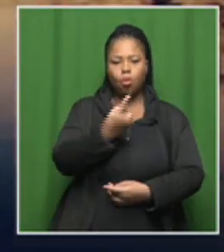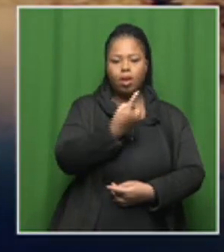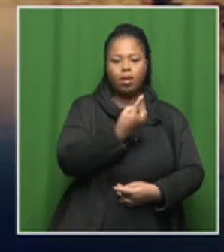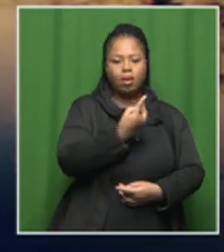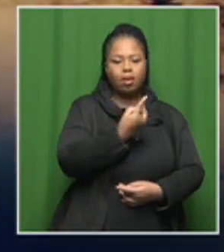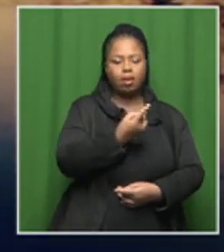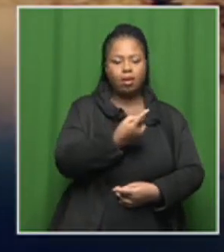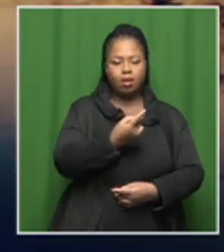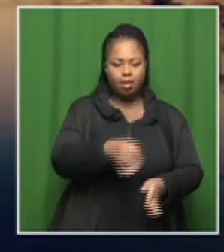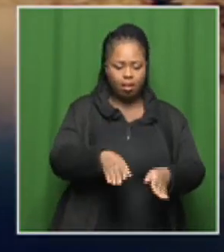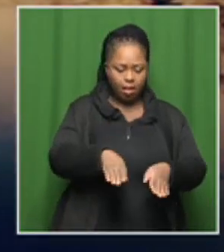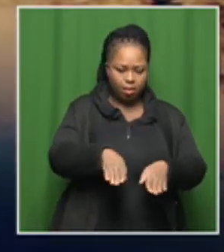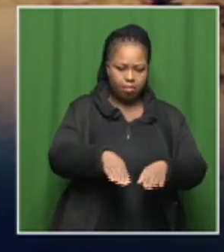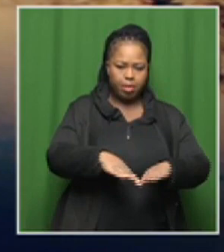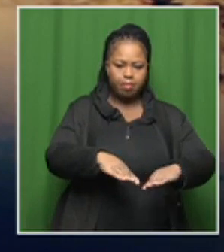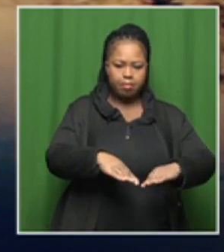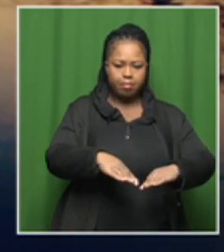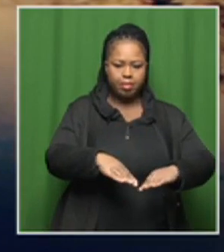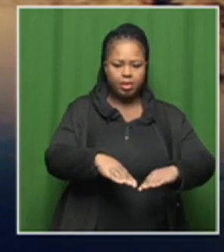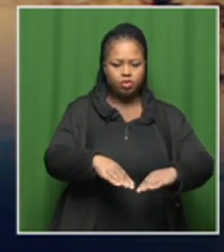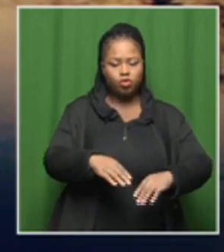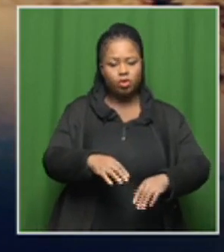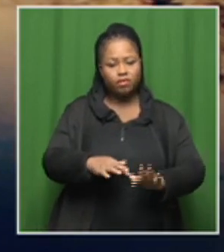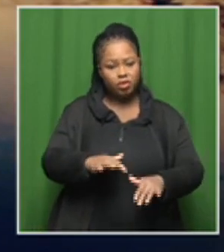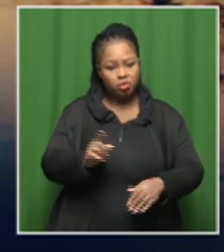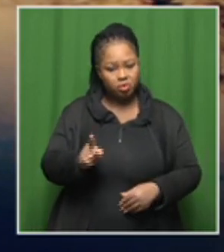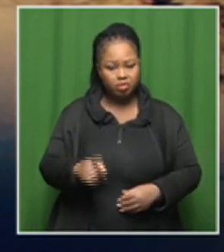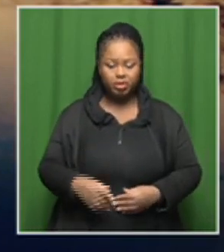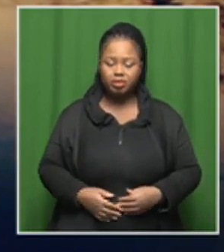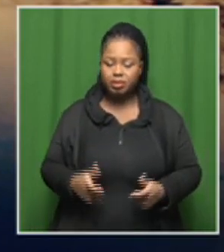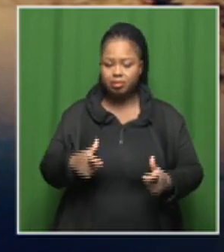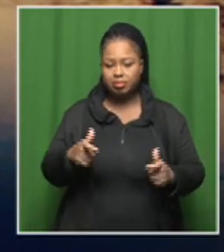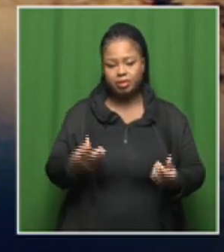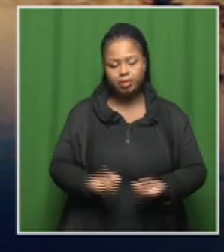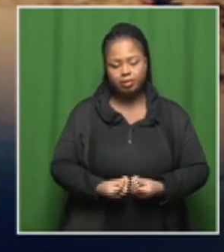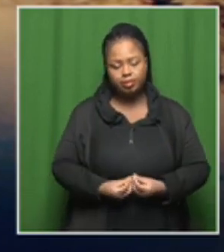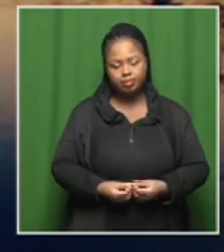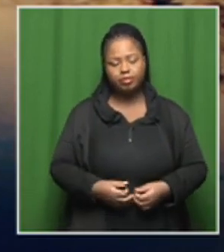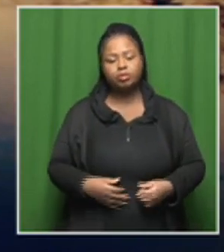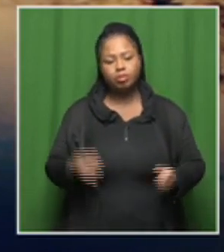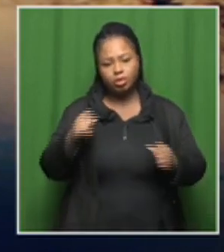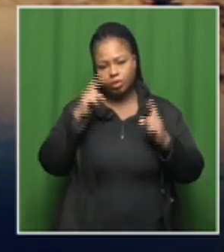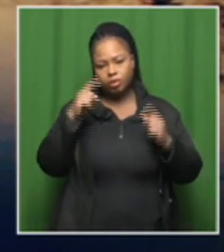get affected by this. So this is a very big thing, and awareness around it.